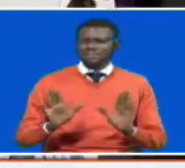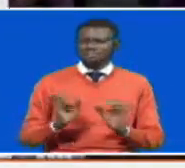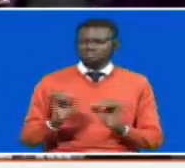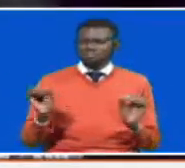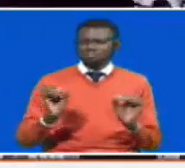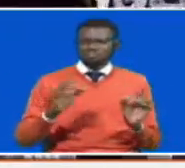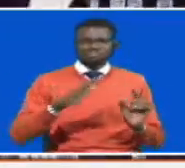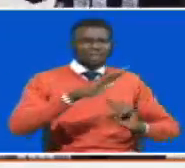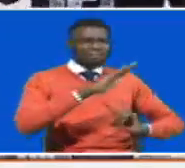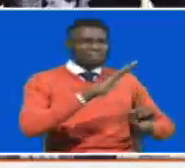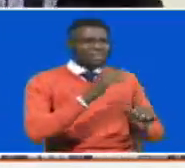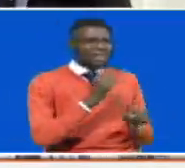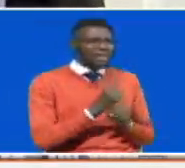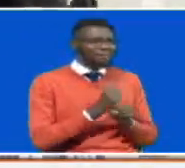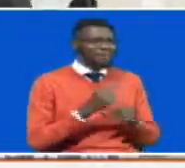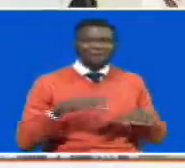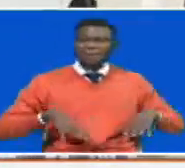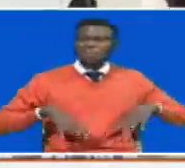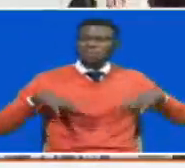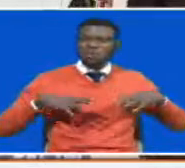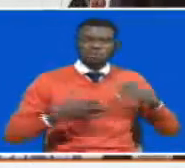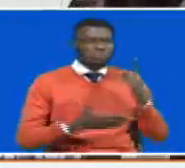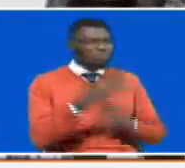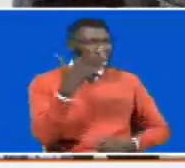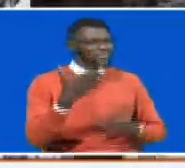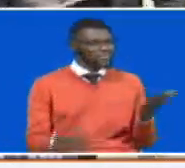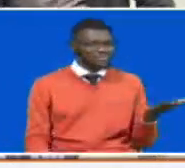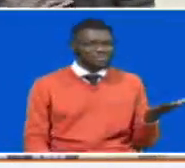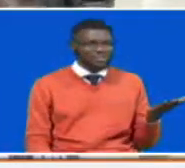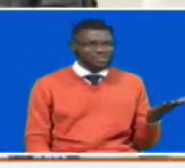ministry or even unionists.